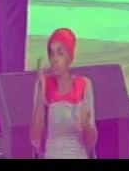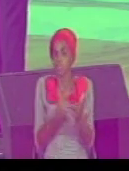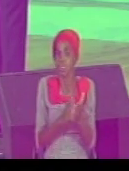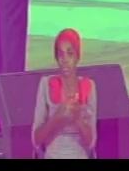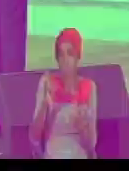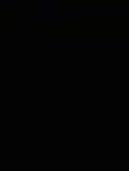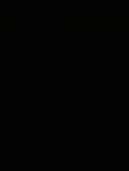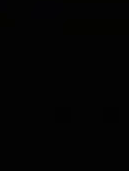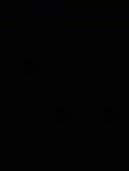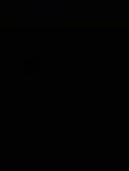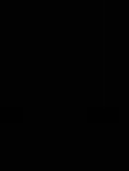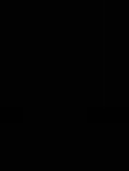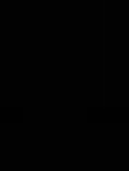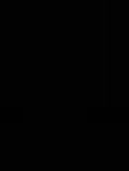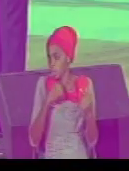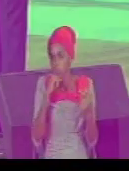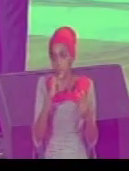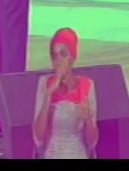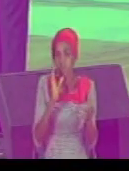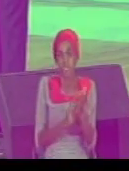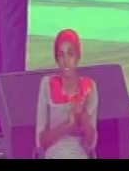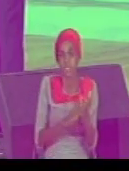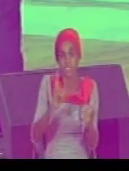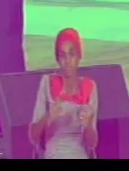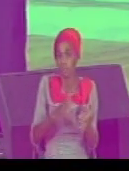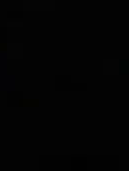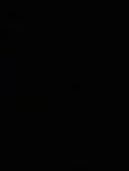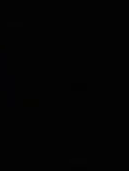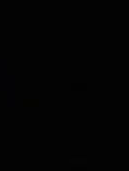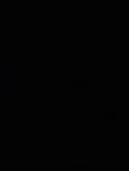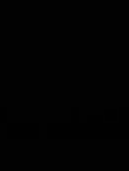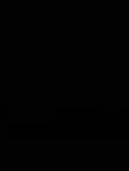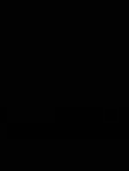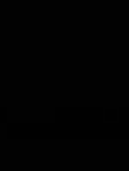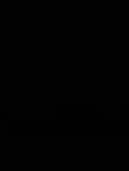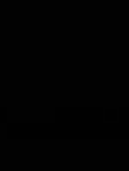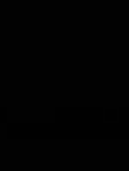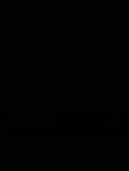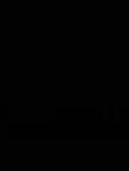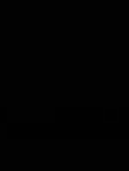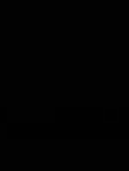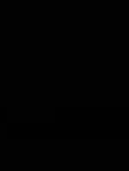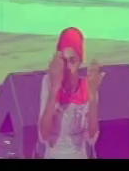idols. We cannot be praising God and going into darkness. All those things God does.